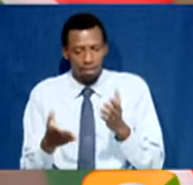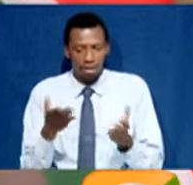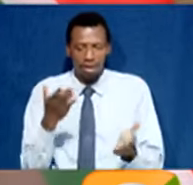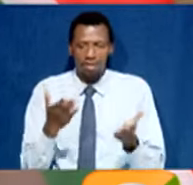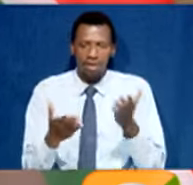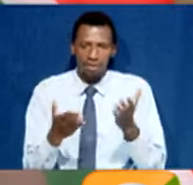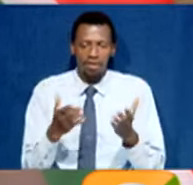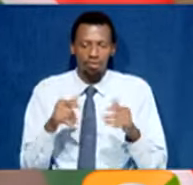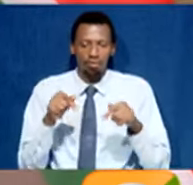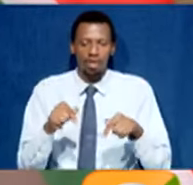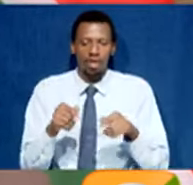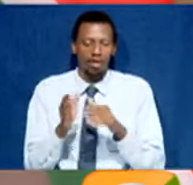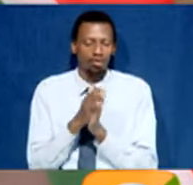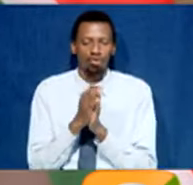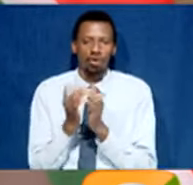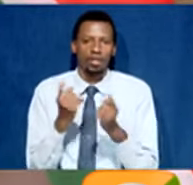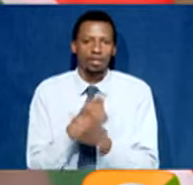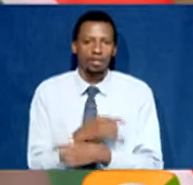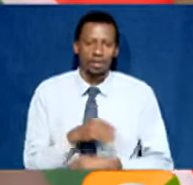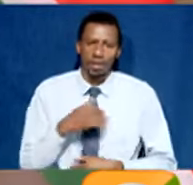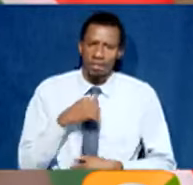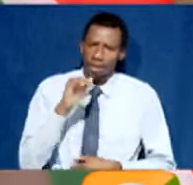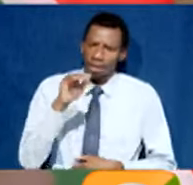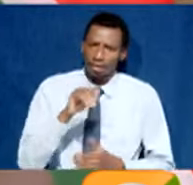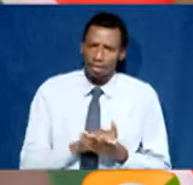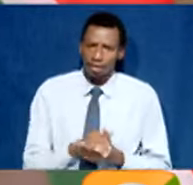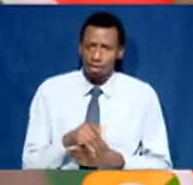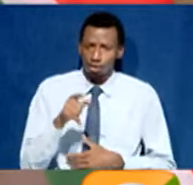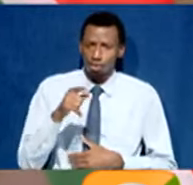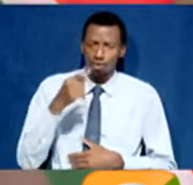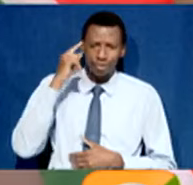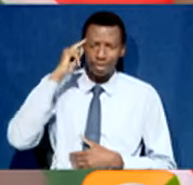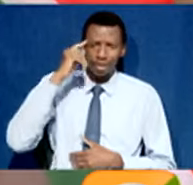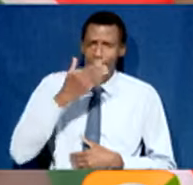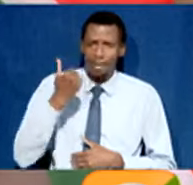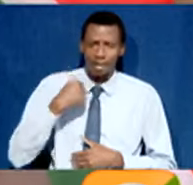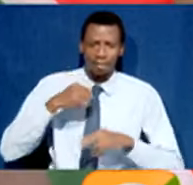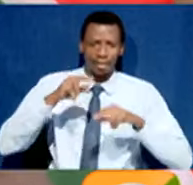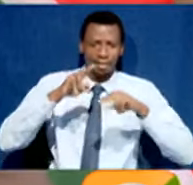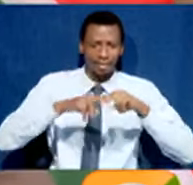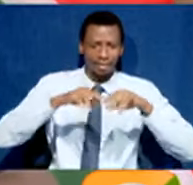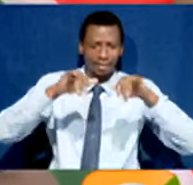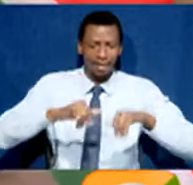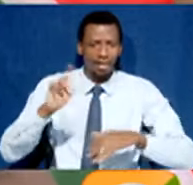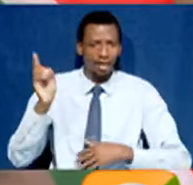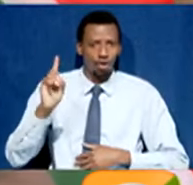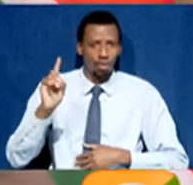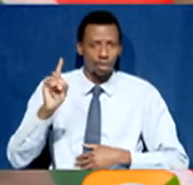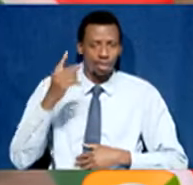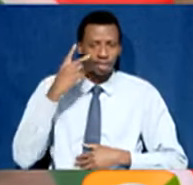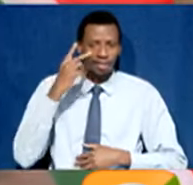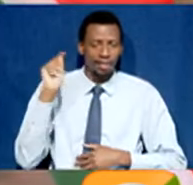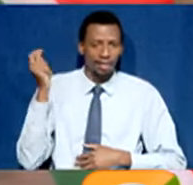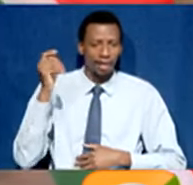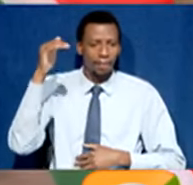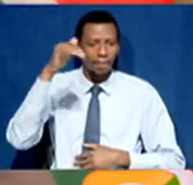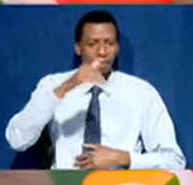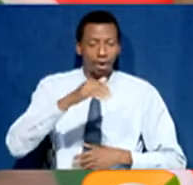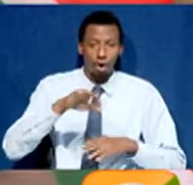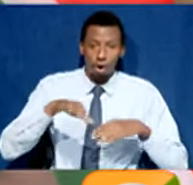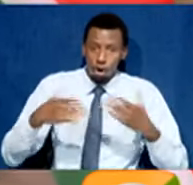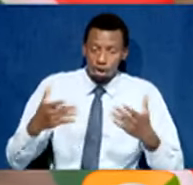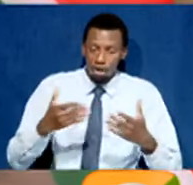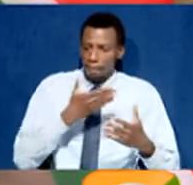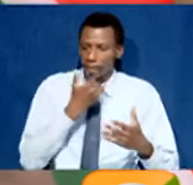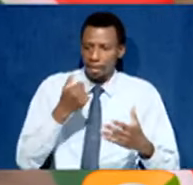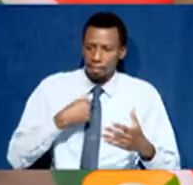rather I sit in Nairobi and see Kenya go down, or would you rather I go to